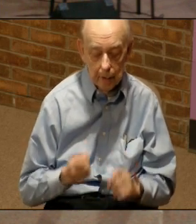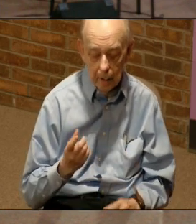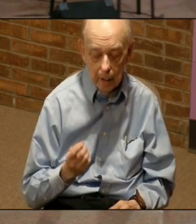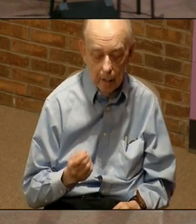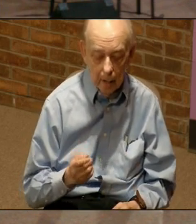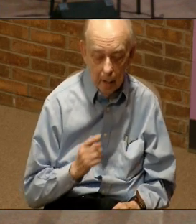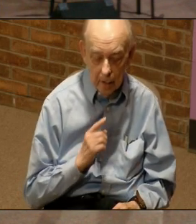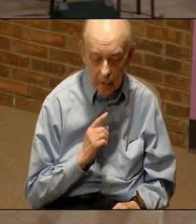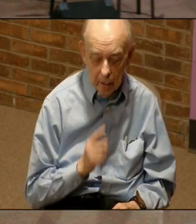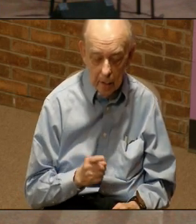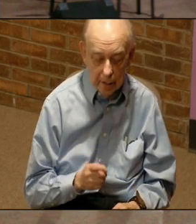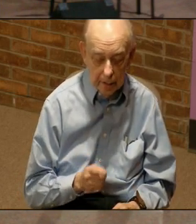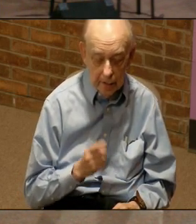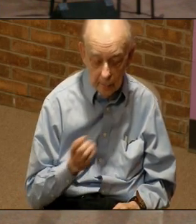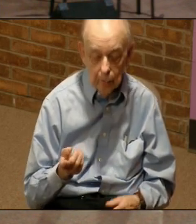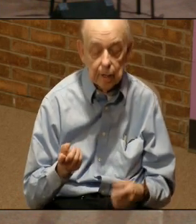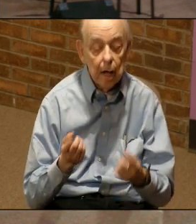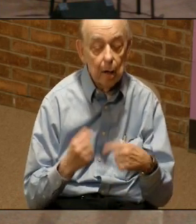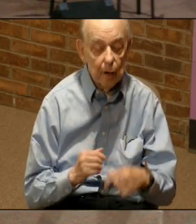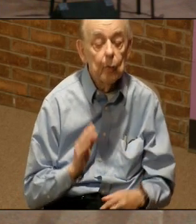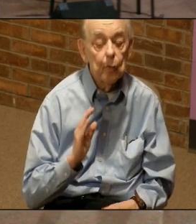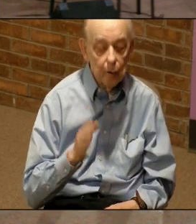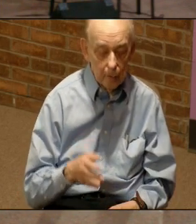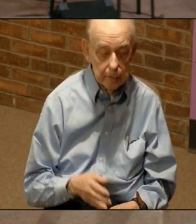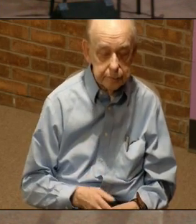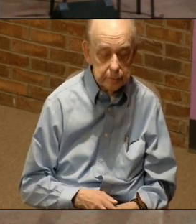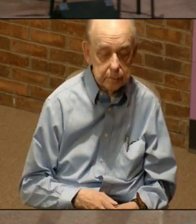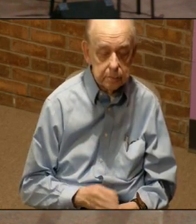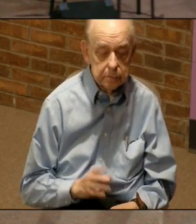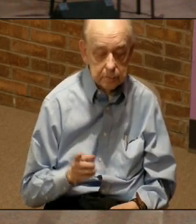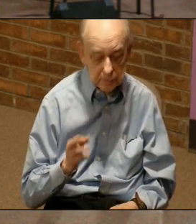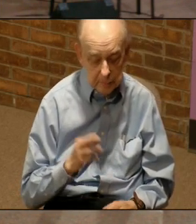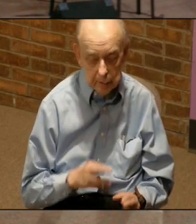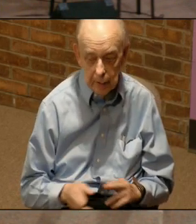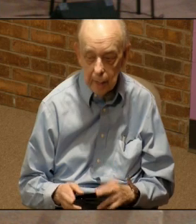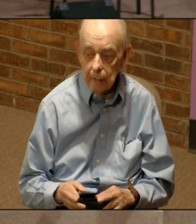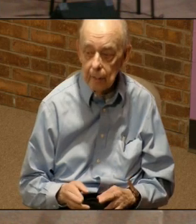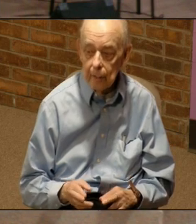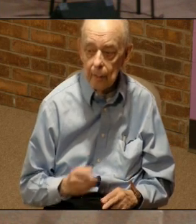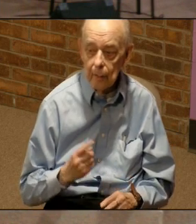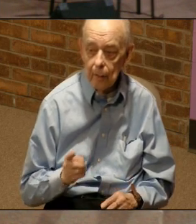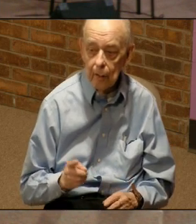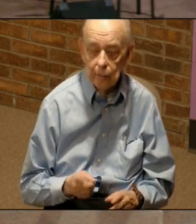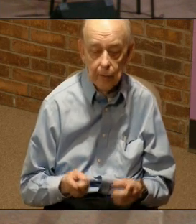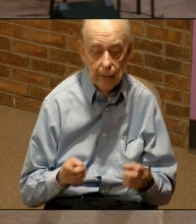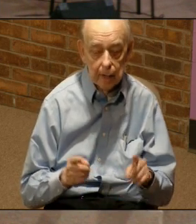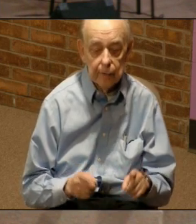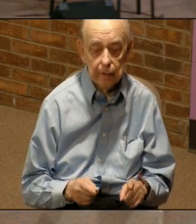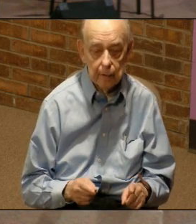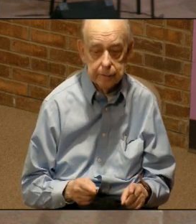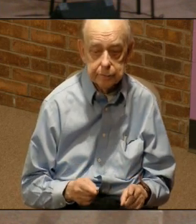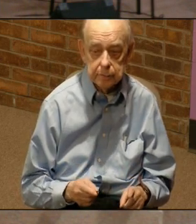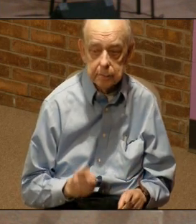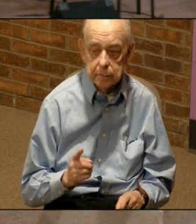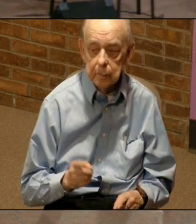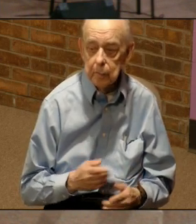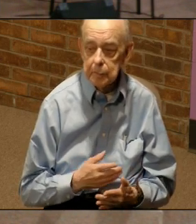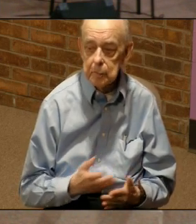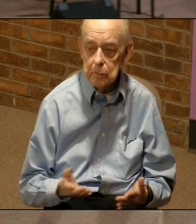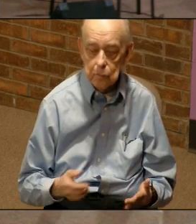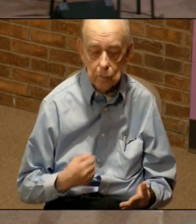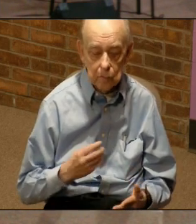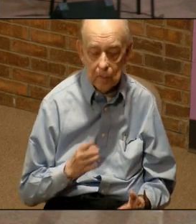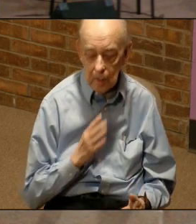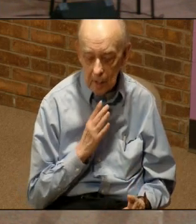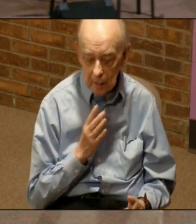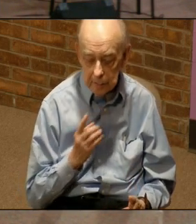it is coming, and to be ready for that event. So one of the things we